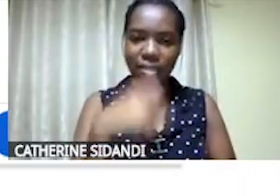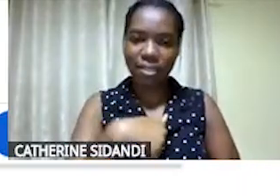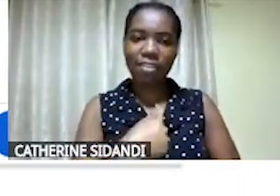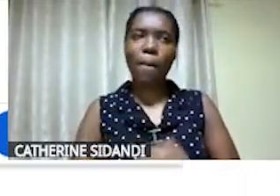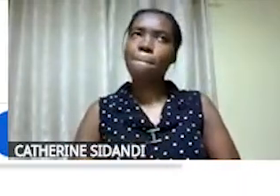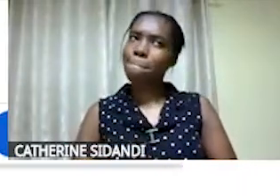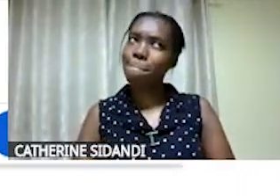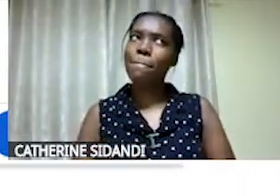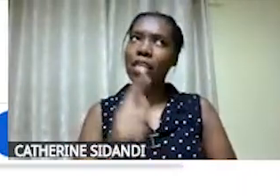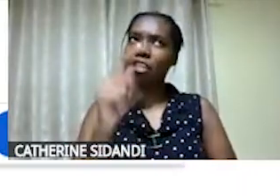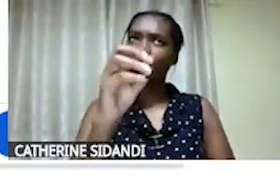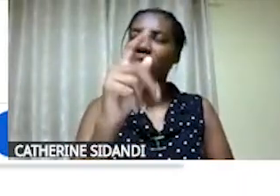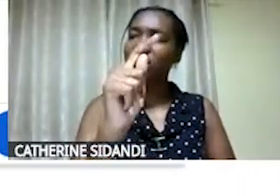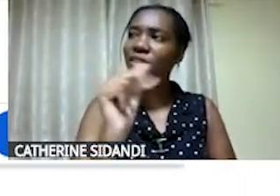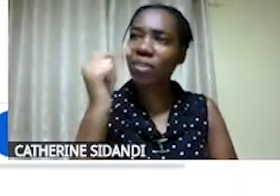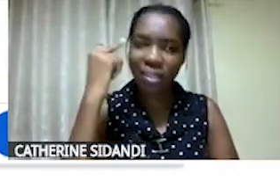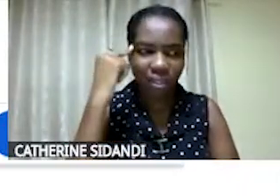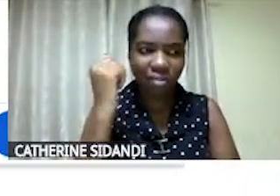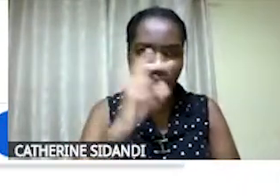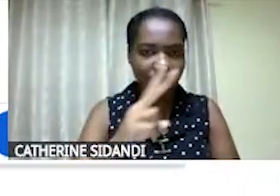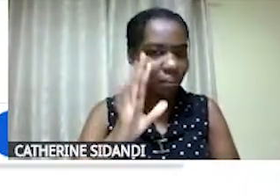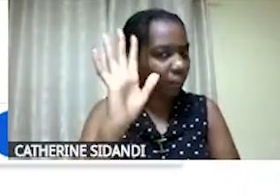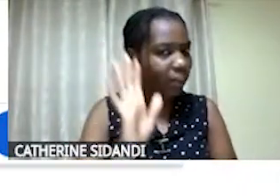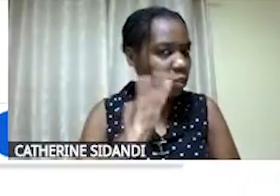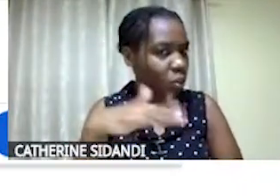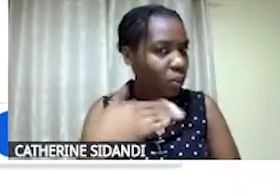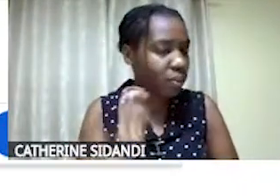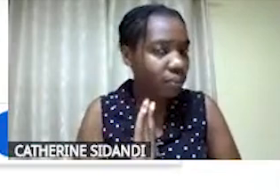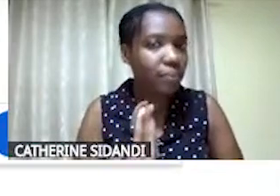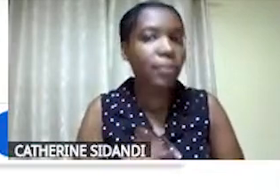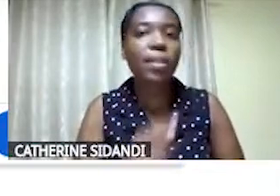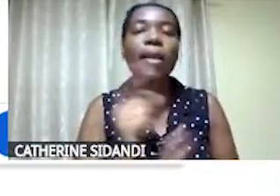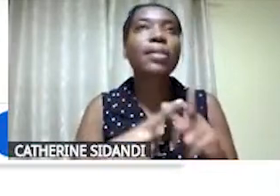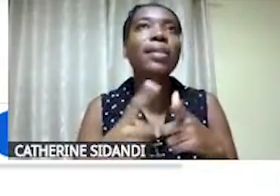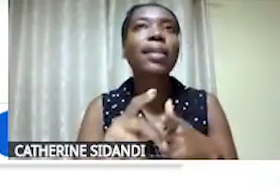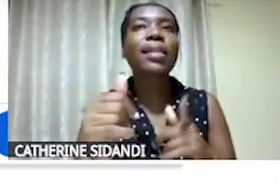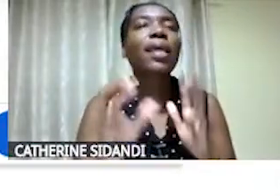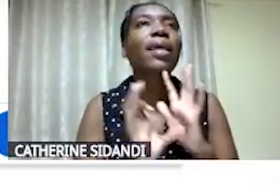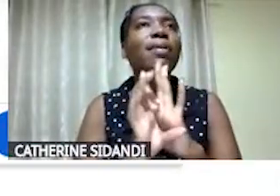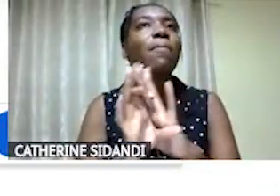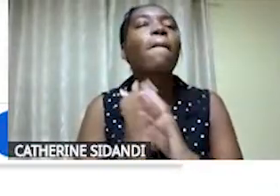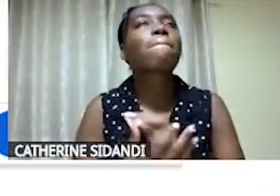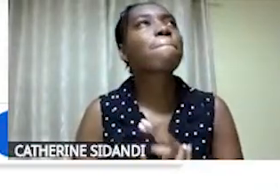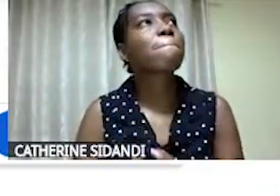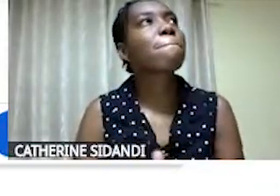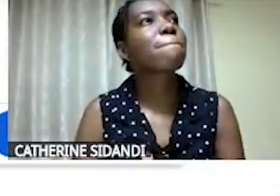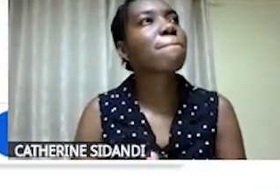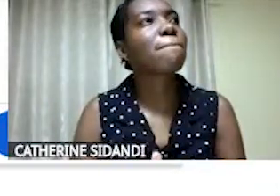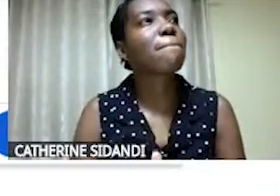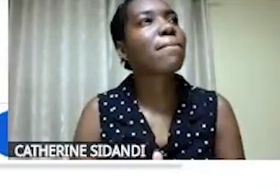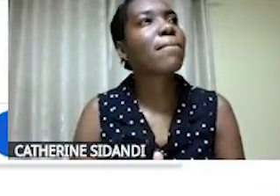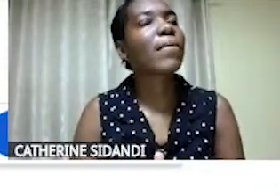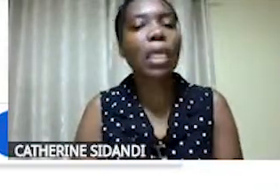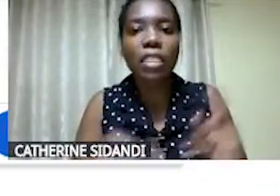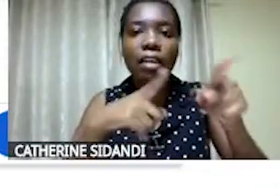really our key differentiating factor? A good example of this is how Safaricom has done it,